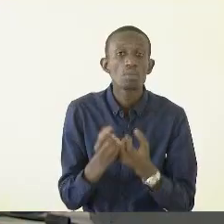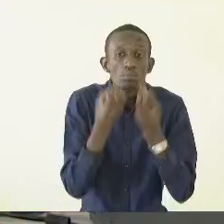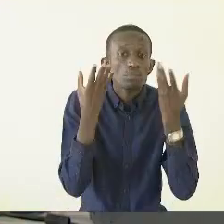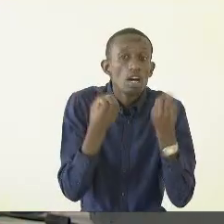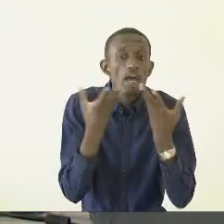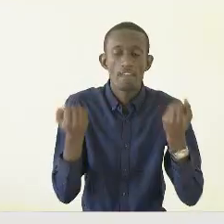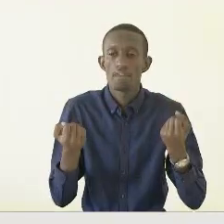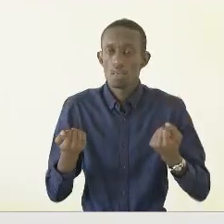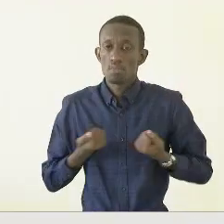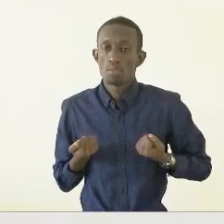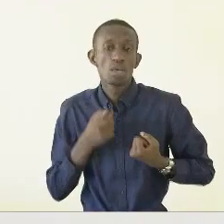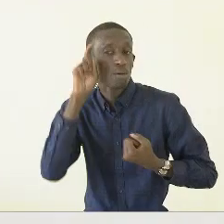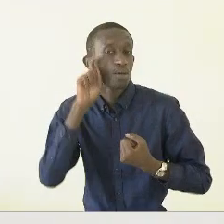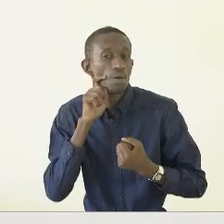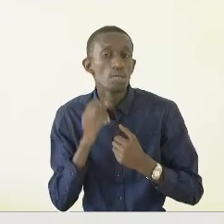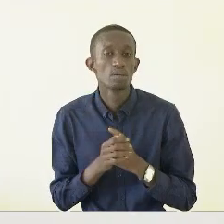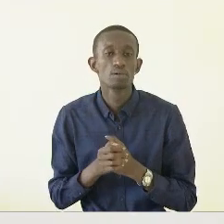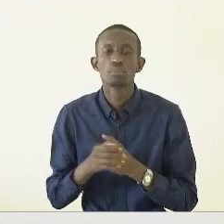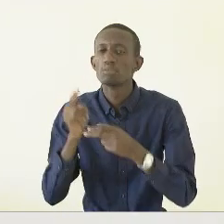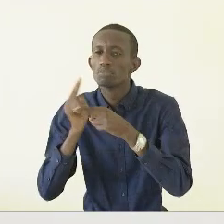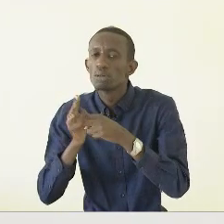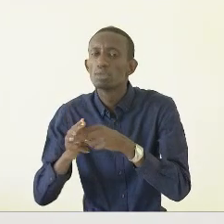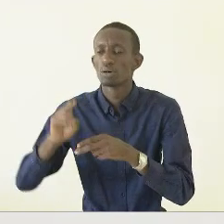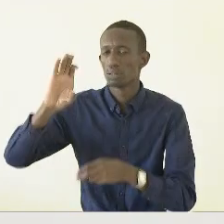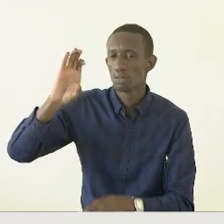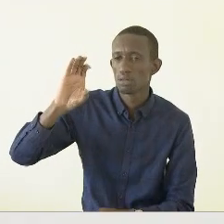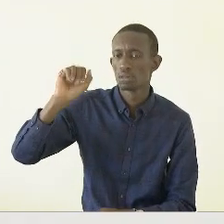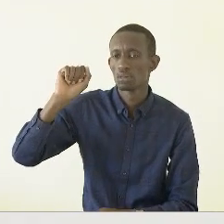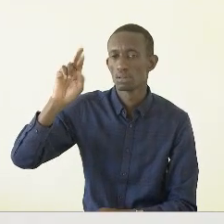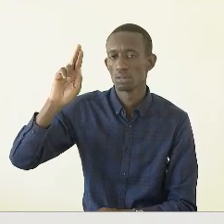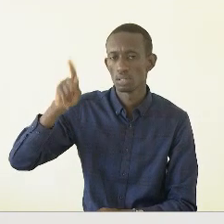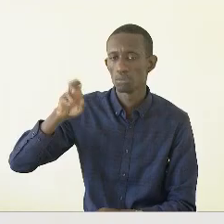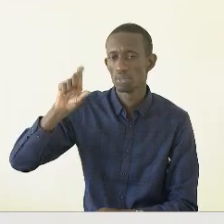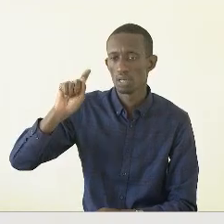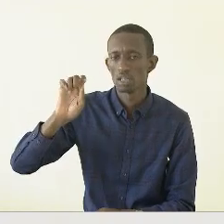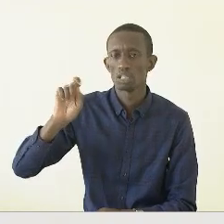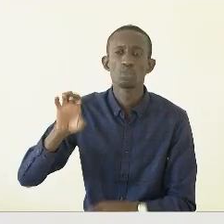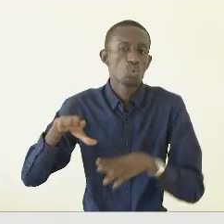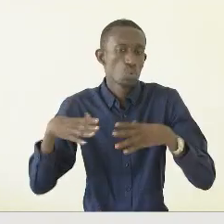parts are called carpellate because they have carpels or pistil.